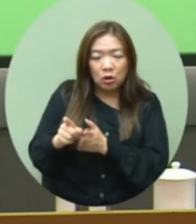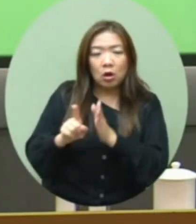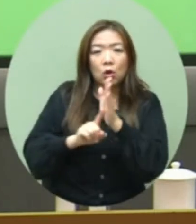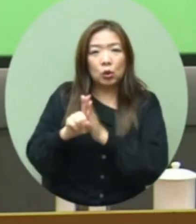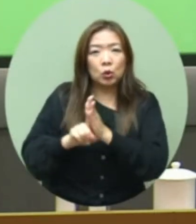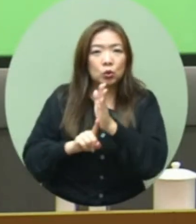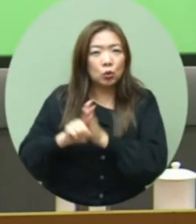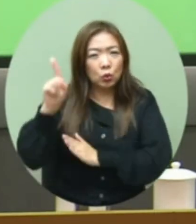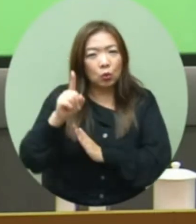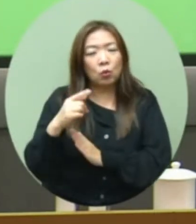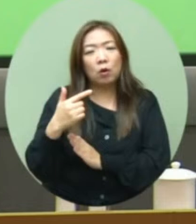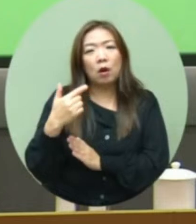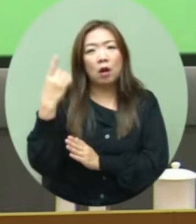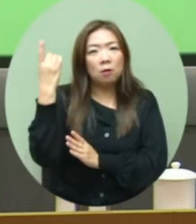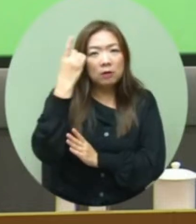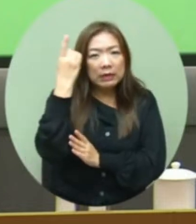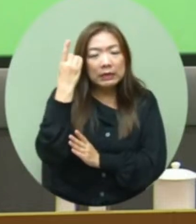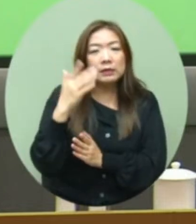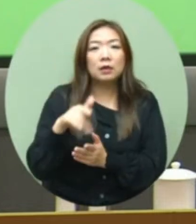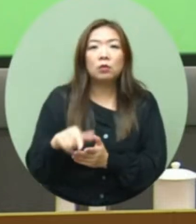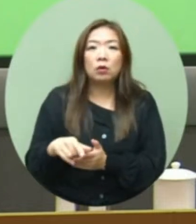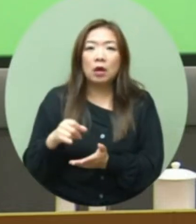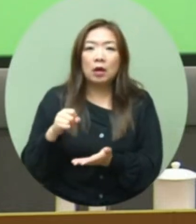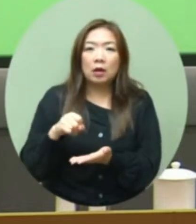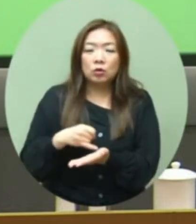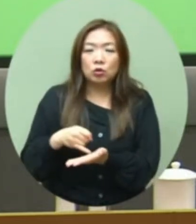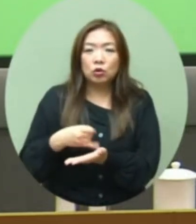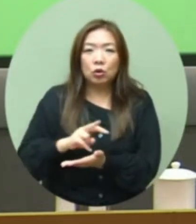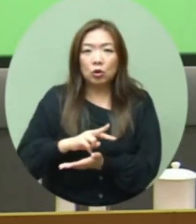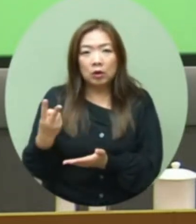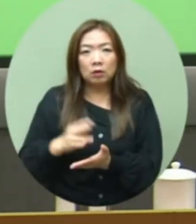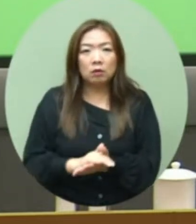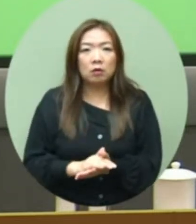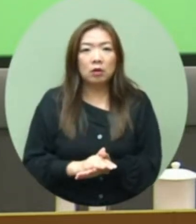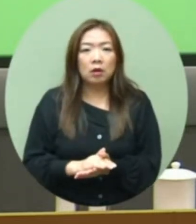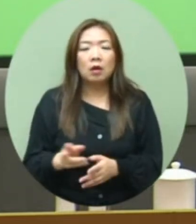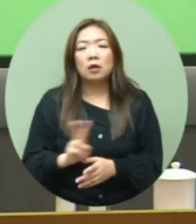Our target is expensive liquor.